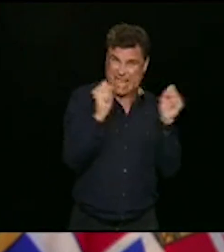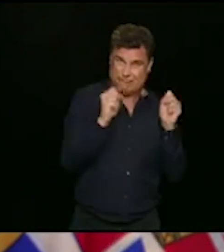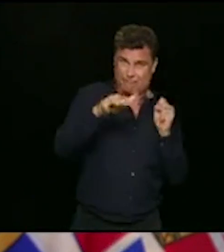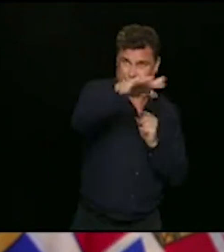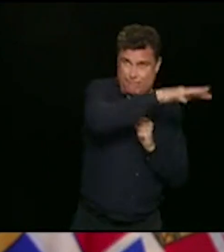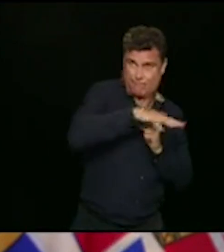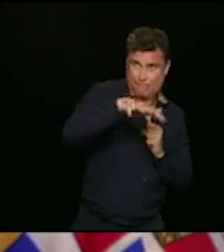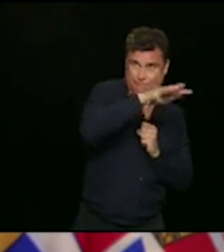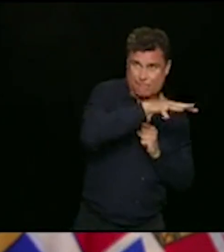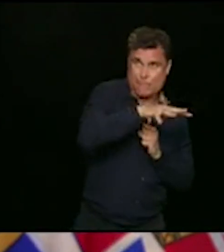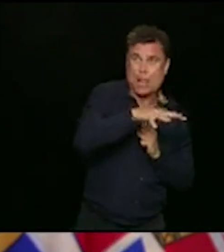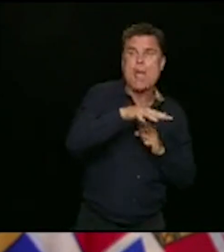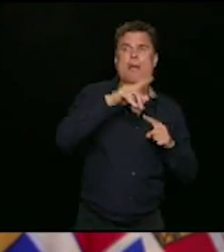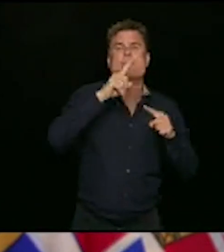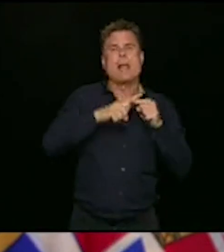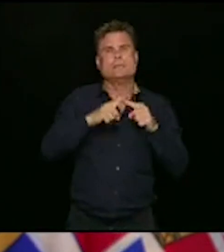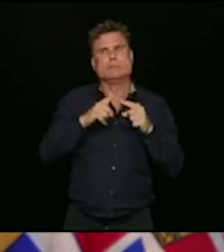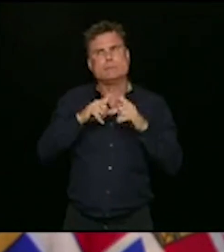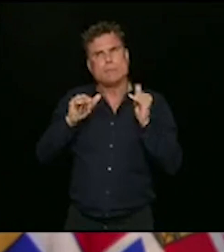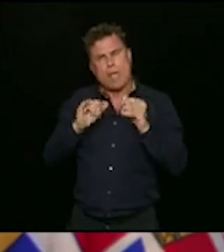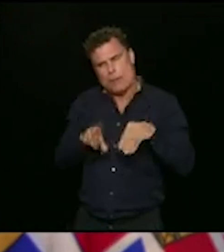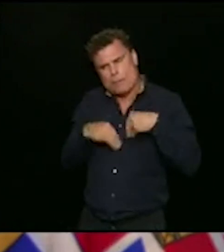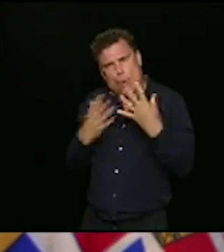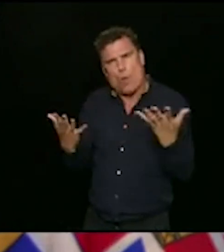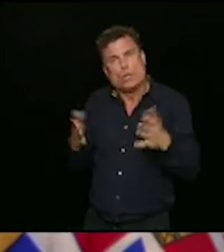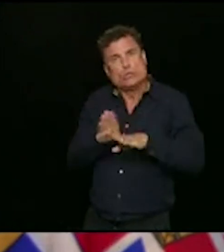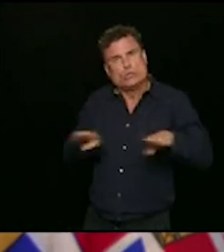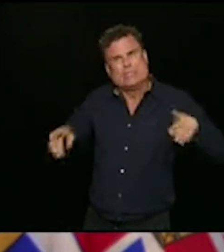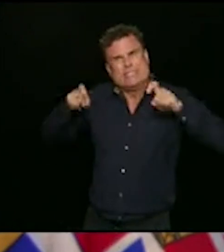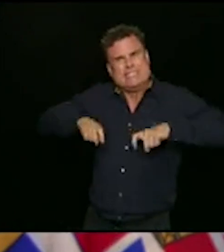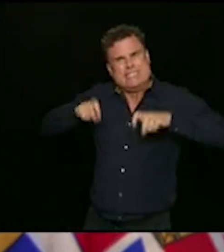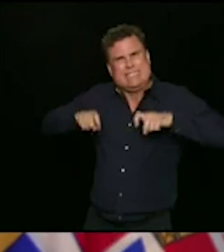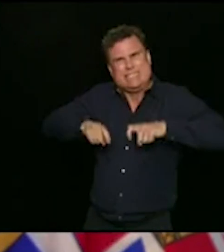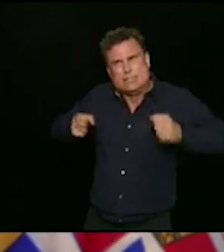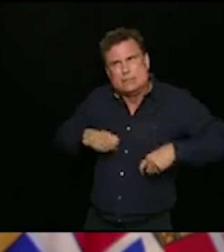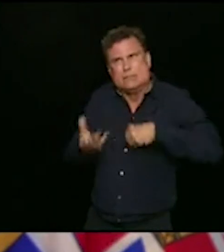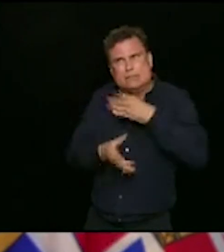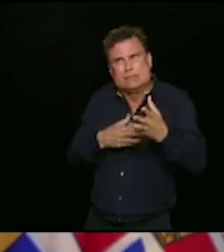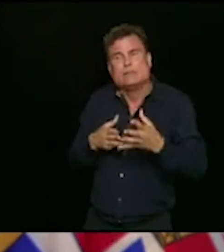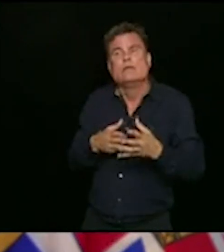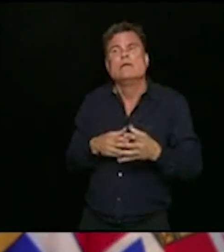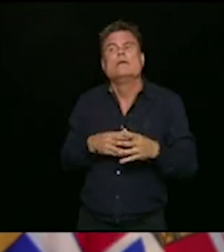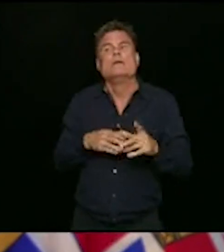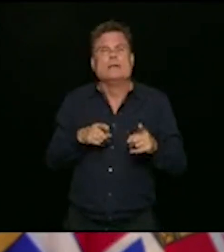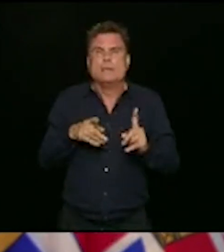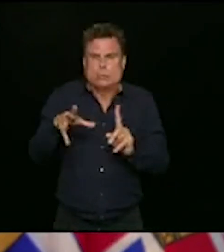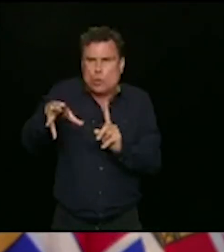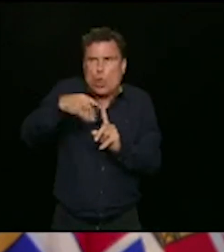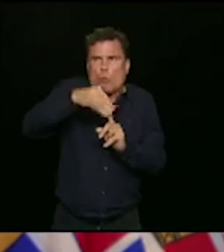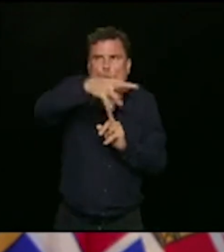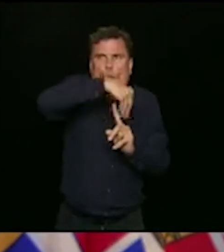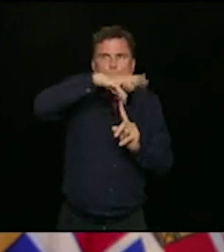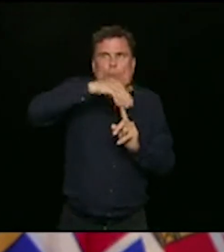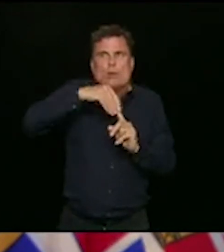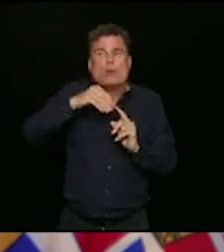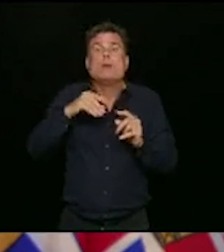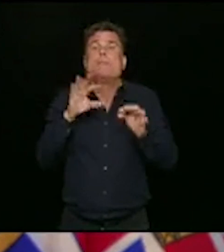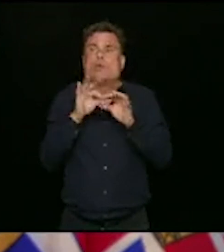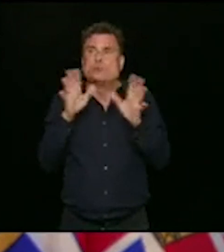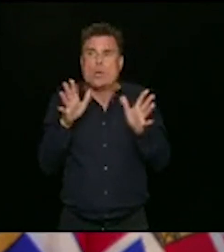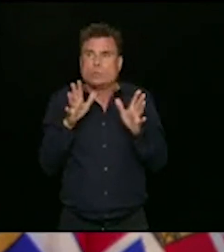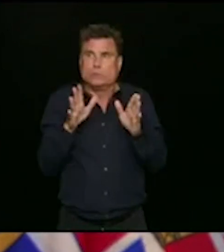and to be able to give children what they need, as well as being able to do contact tracing if we need to in those settings.